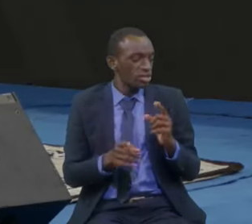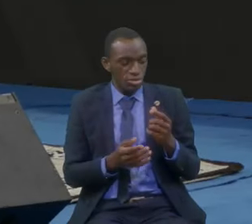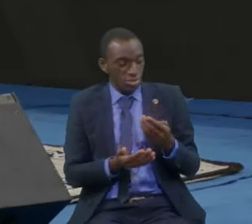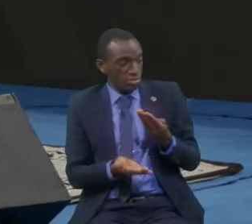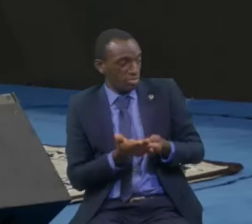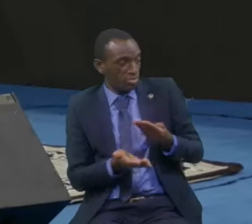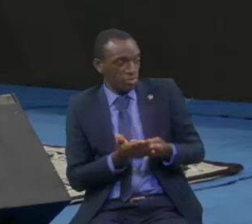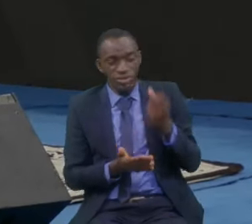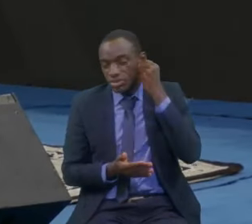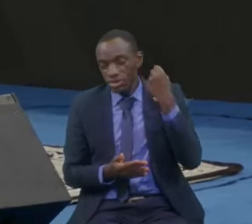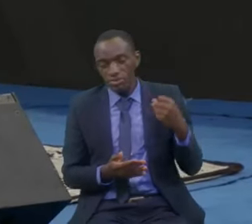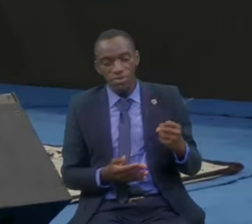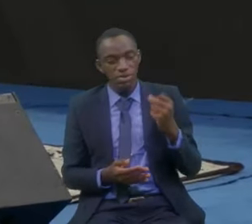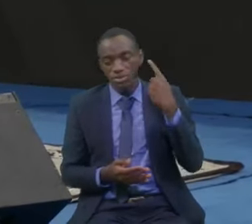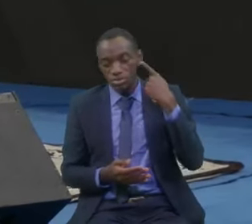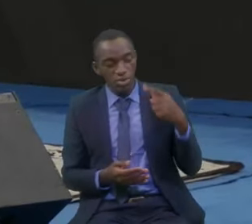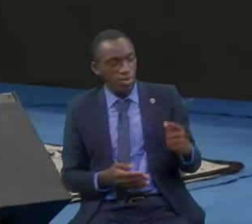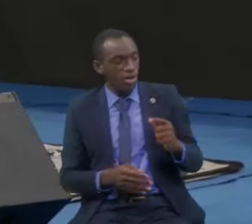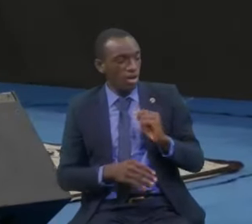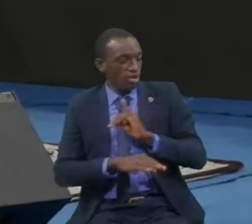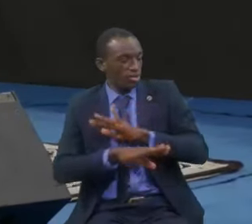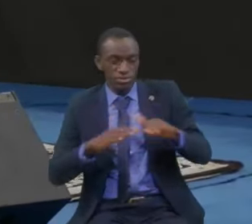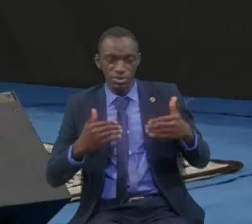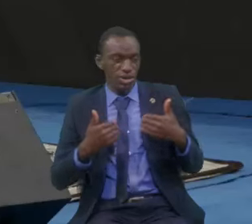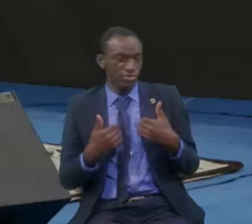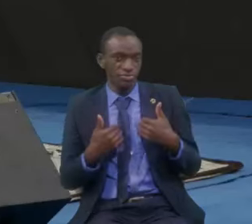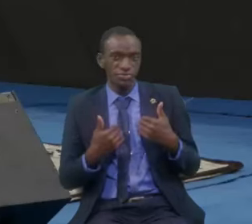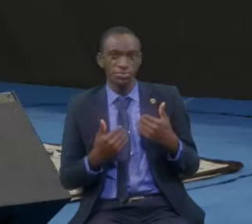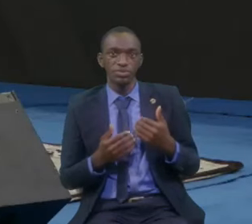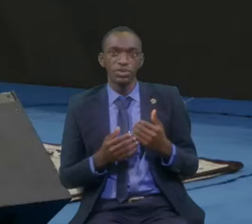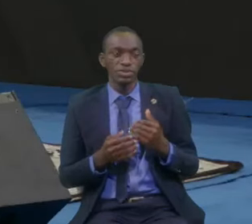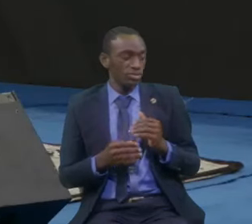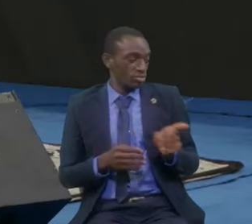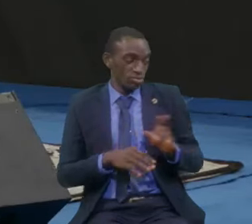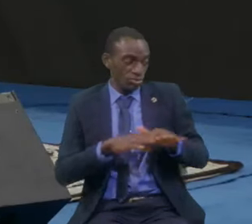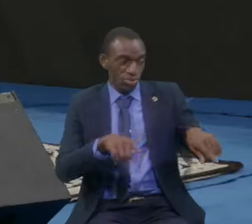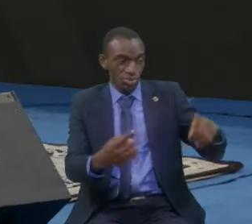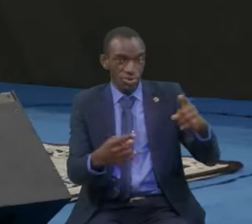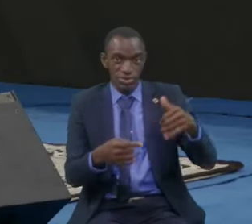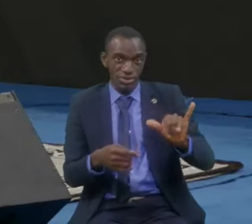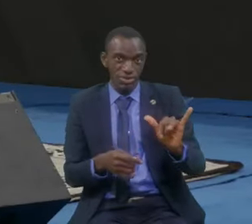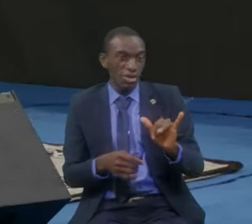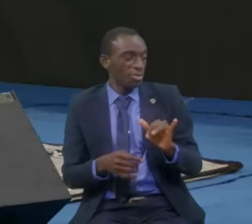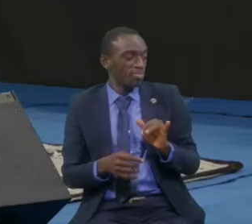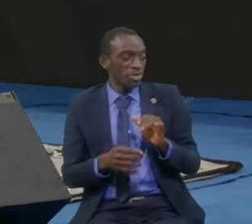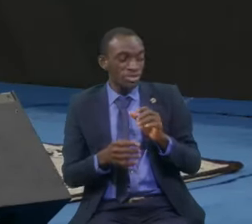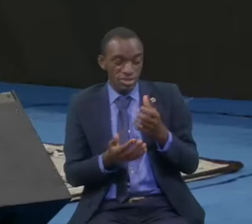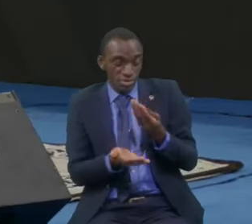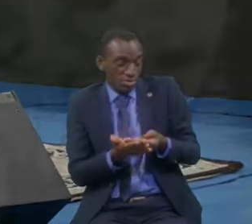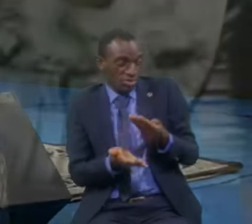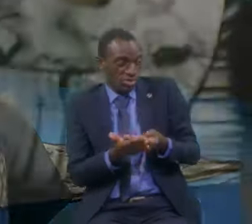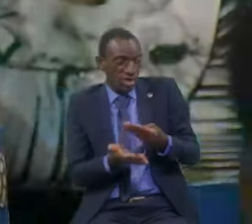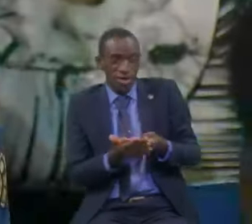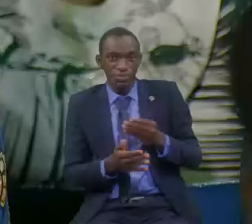gold buy none don't go away silver and gold